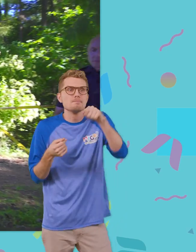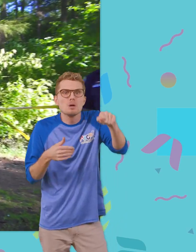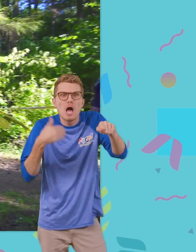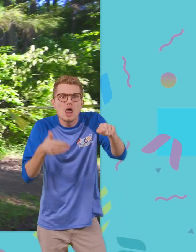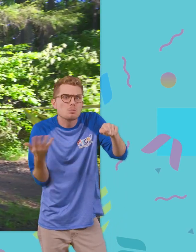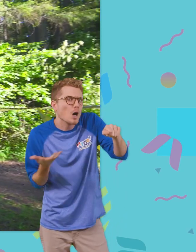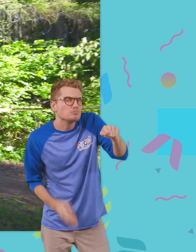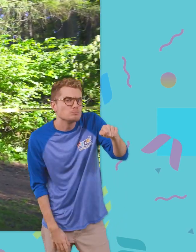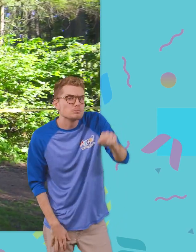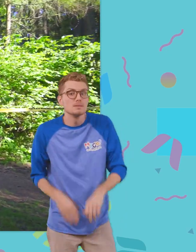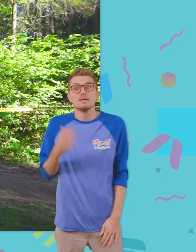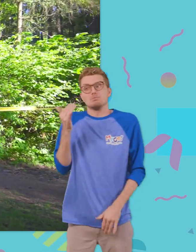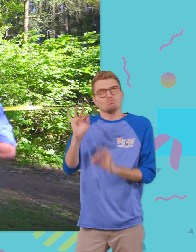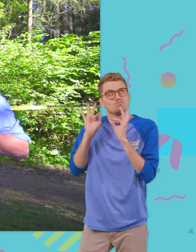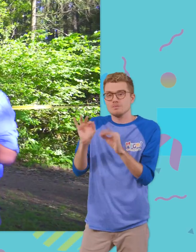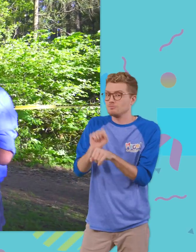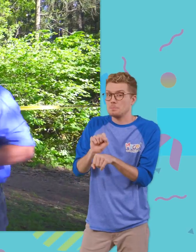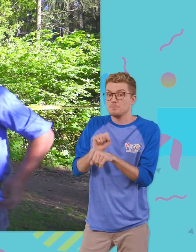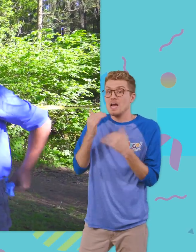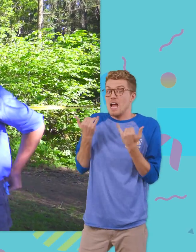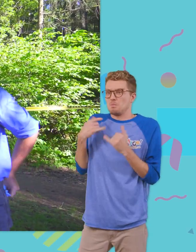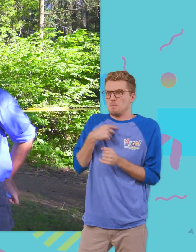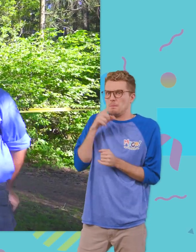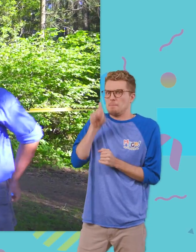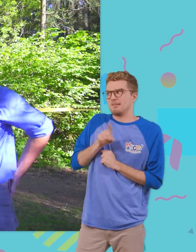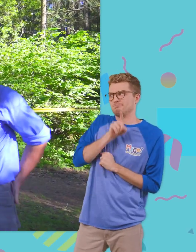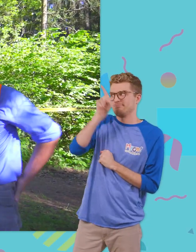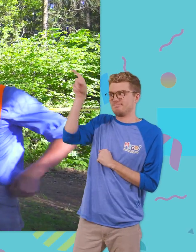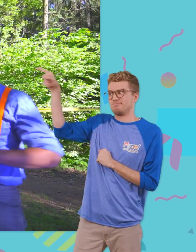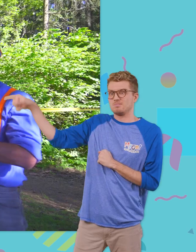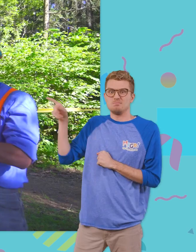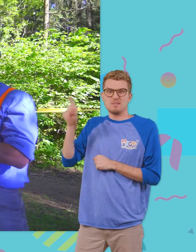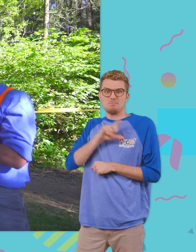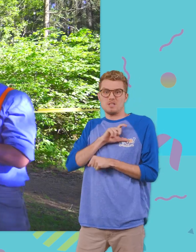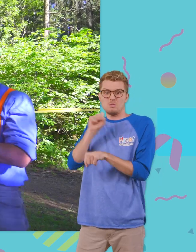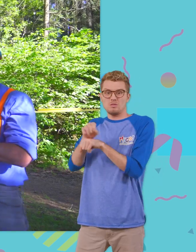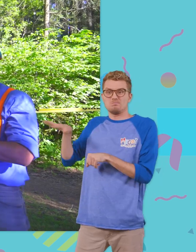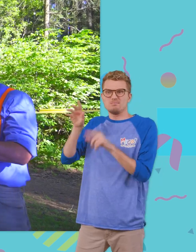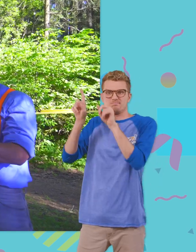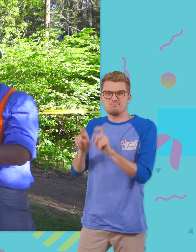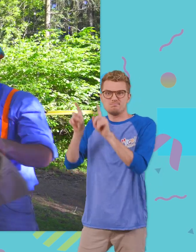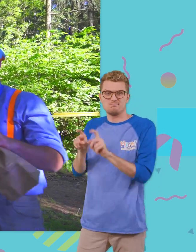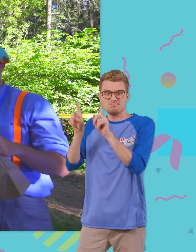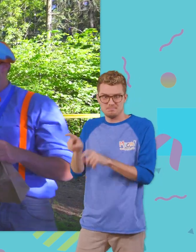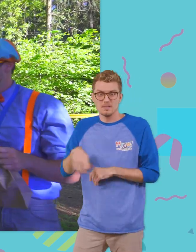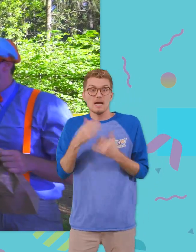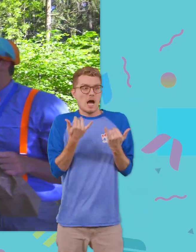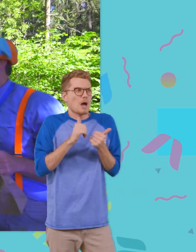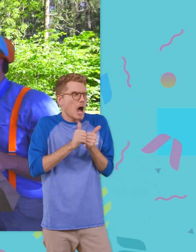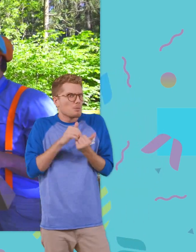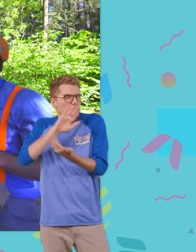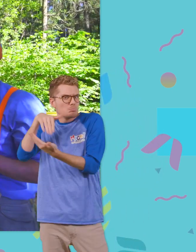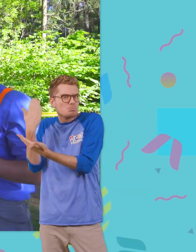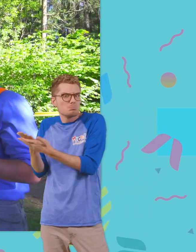Now what? That was a great job. Now we have to get it down to the police department to process it. Okay. So how do we get it there? Well, we're going to call